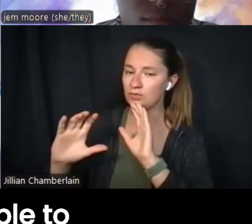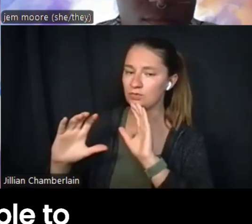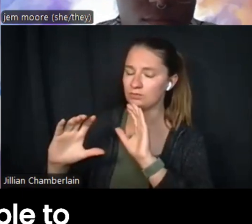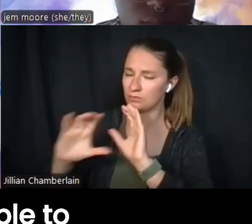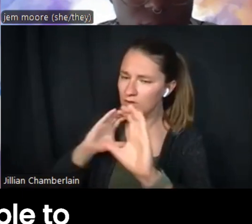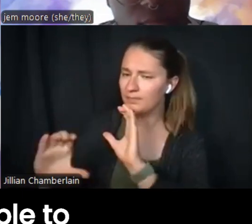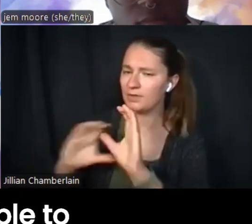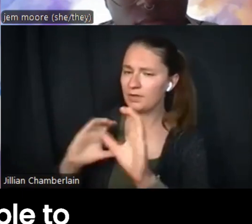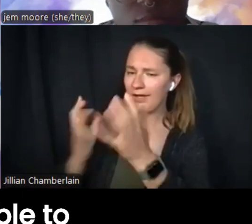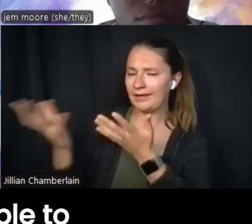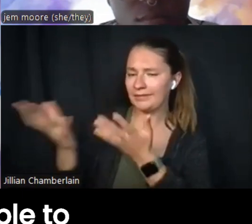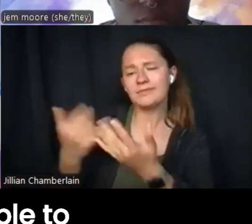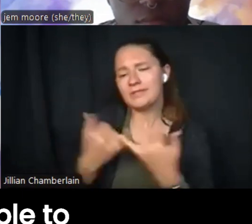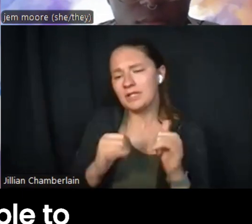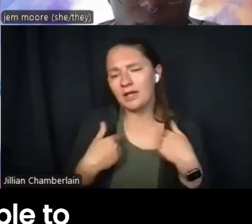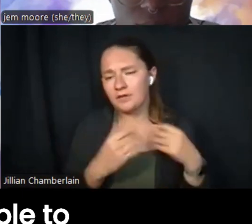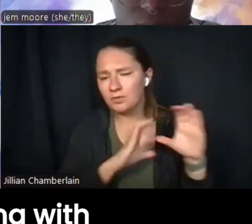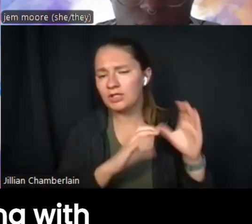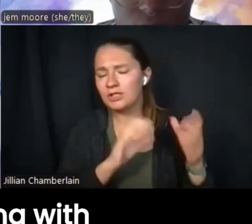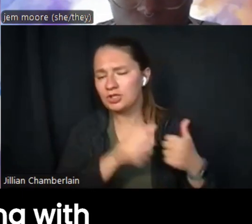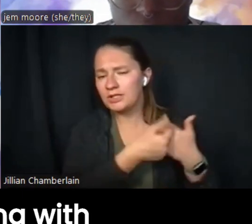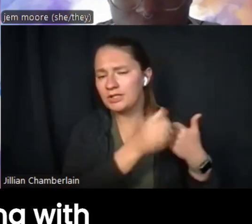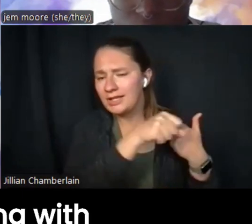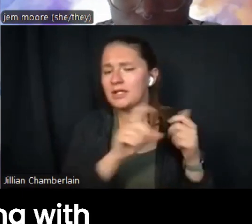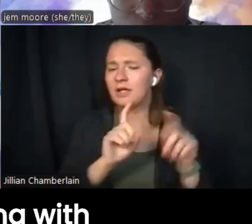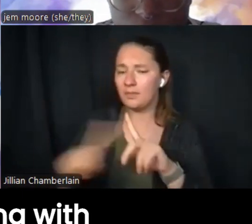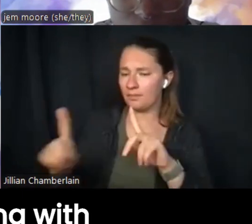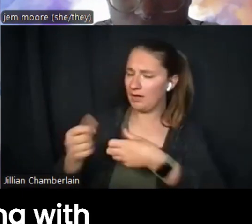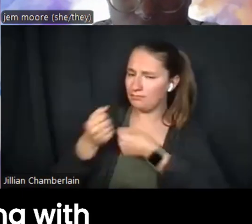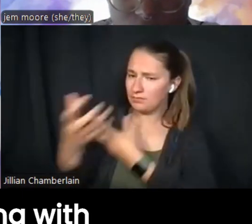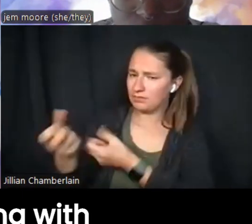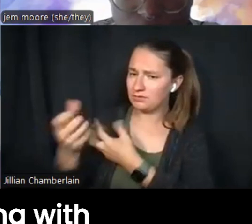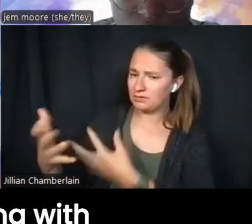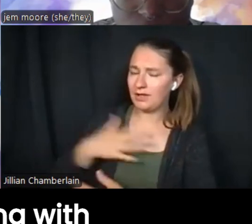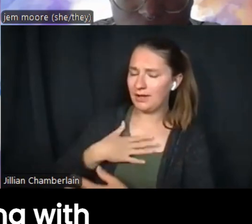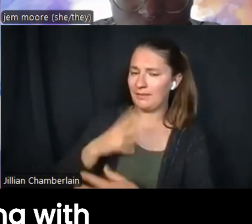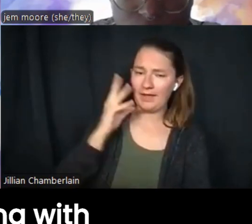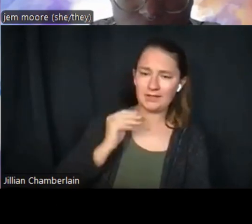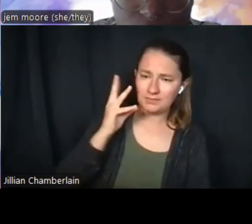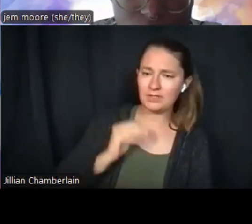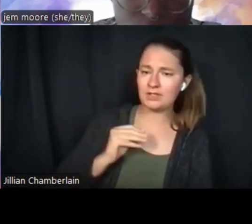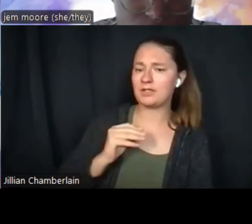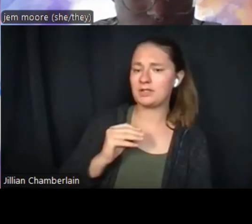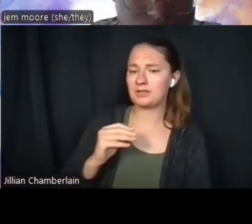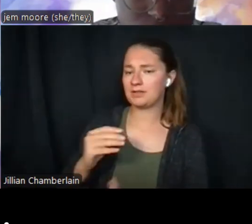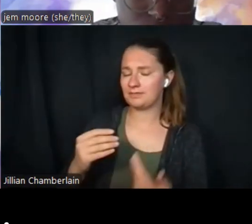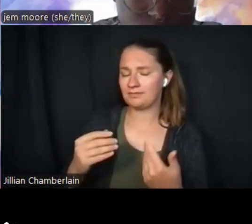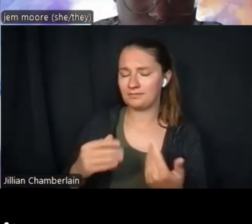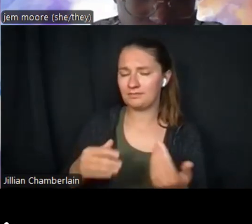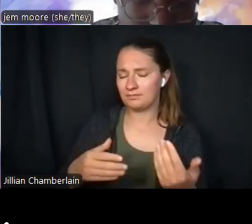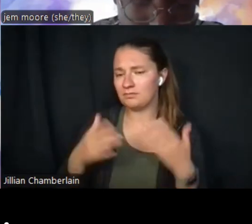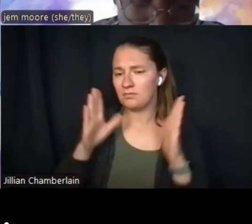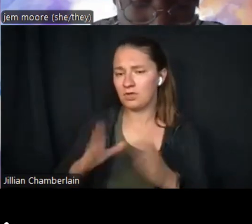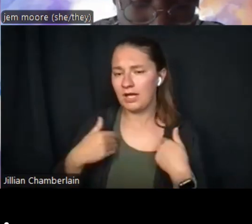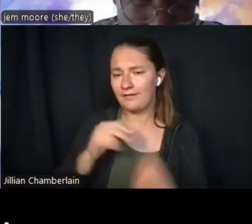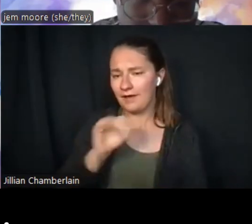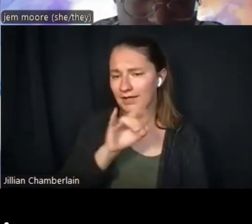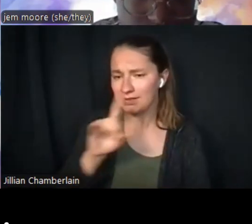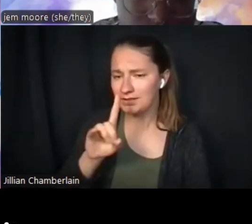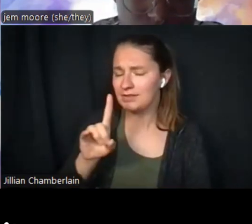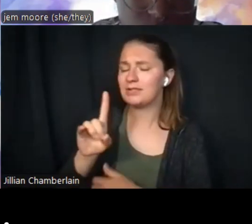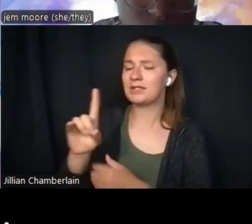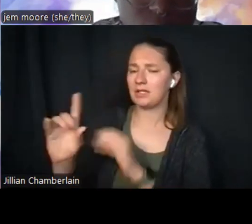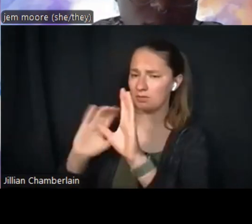but being able to communicate a lot of my experience as someone living with IDD um, has really helped